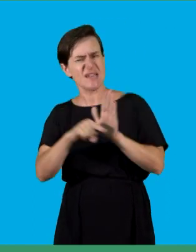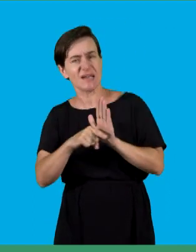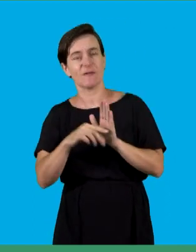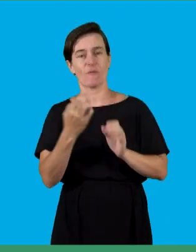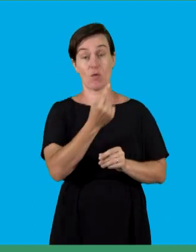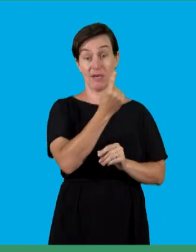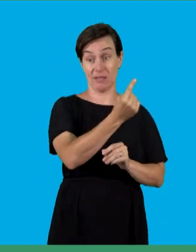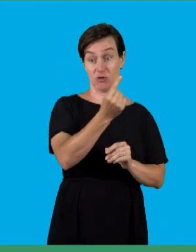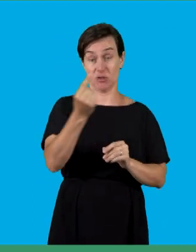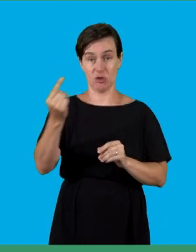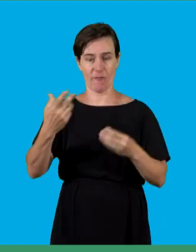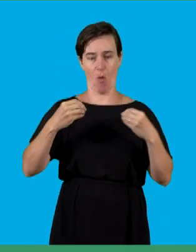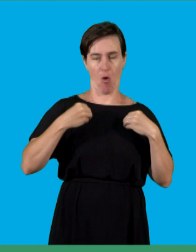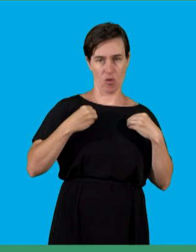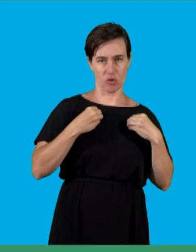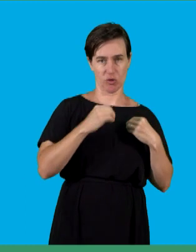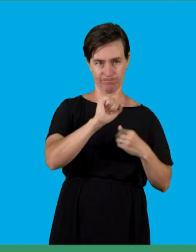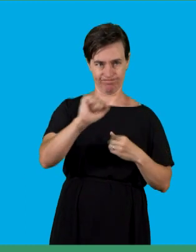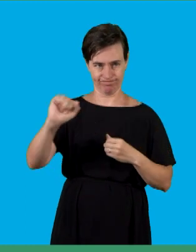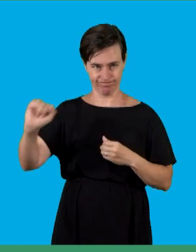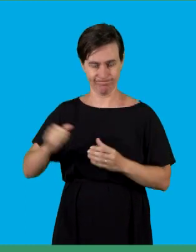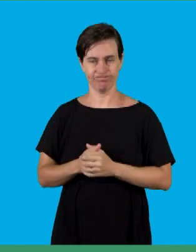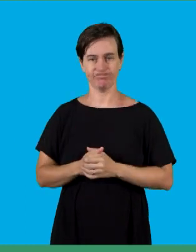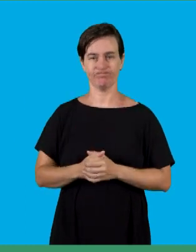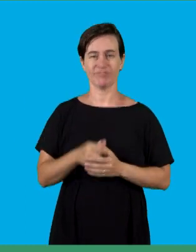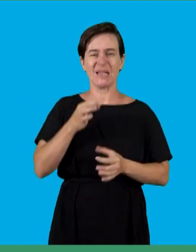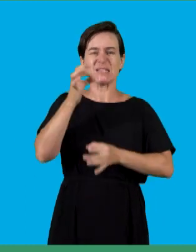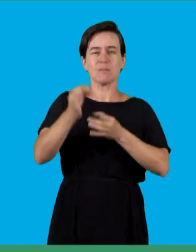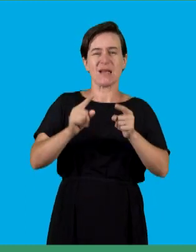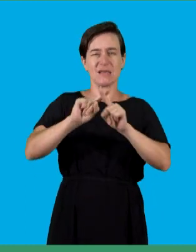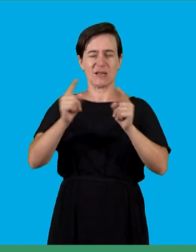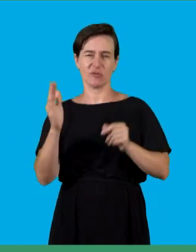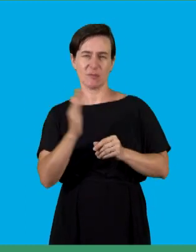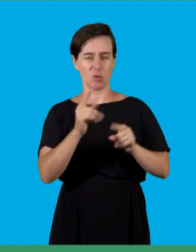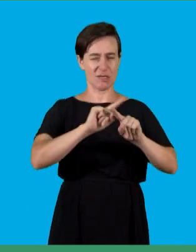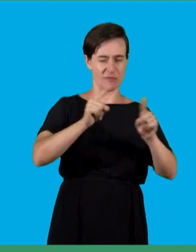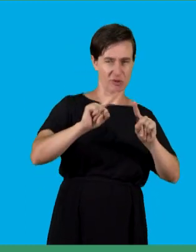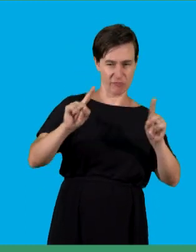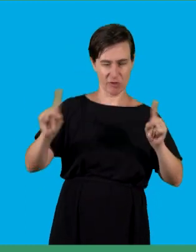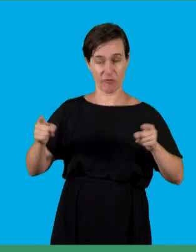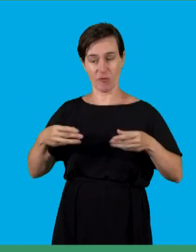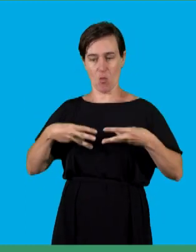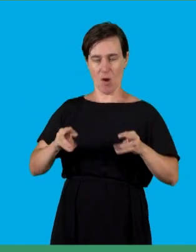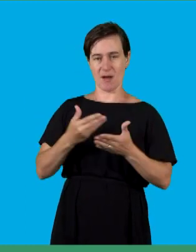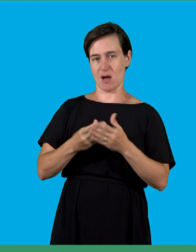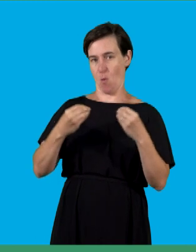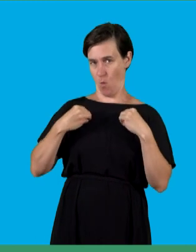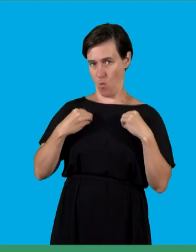or disadvantages of each form of ownership, distinguish between different forms of